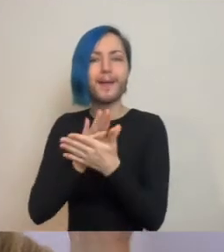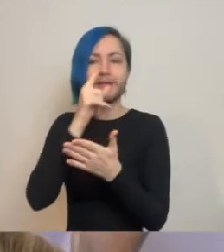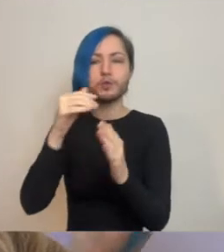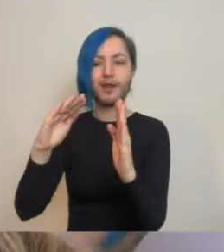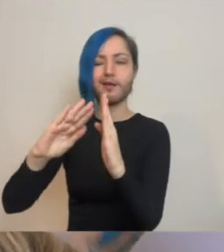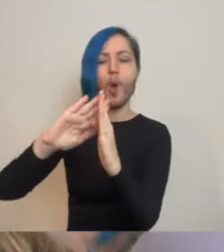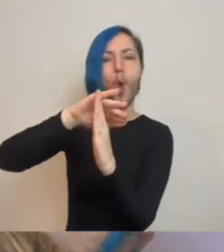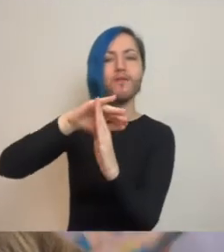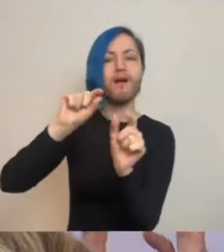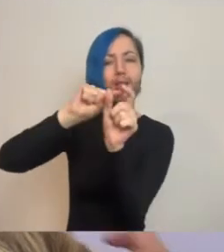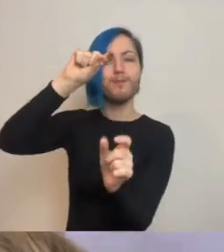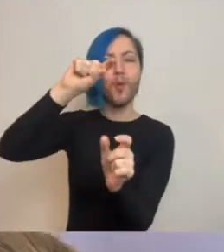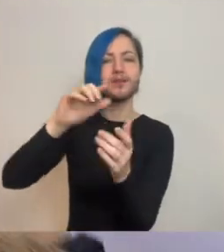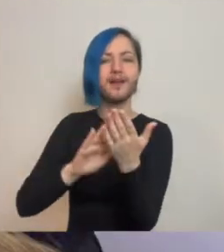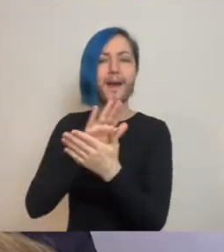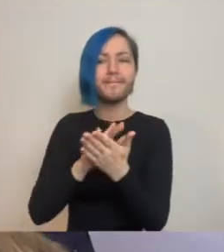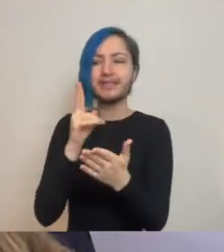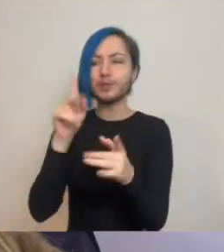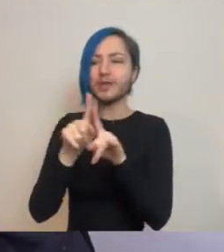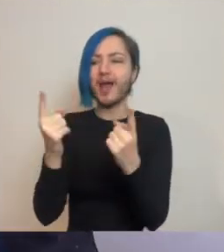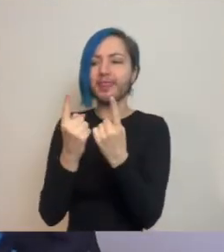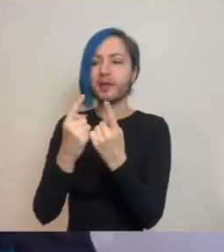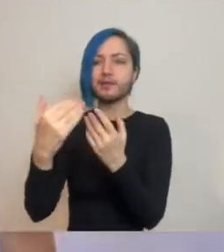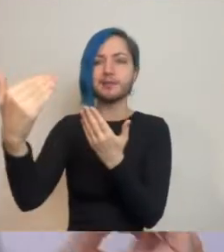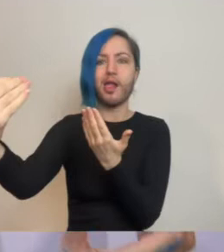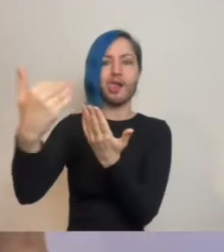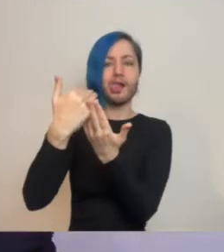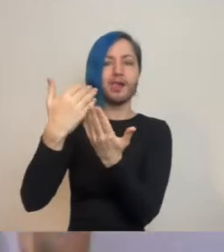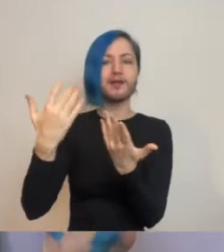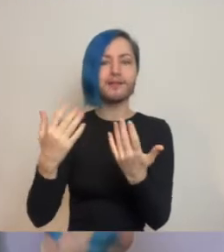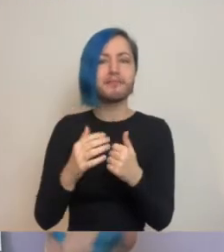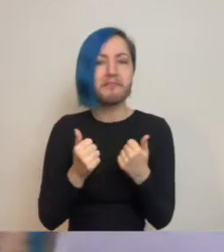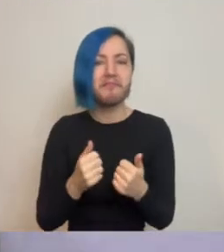going on where it's coming from maybe behind something into the front.